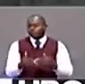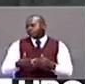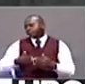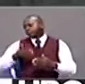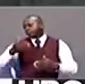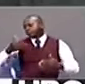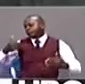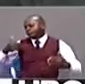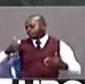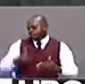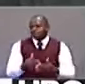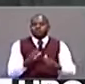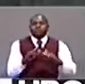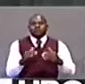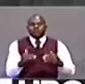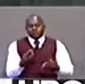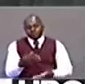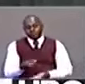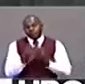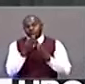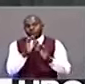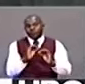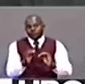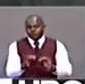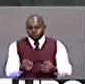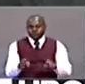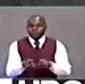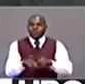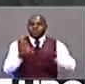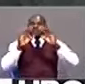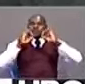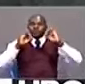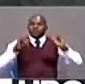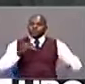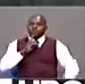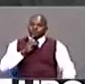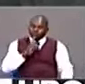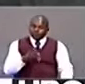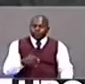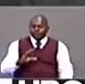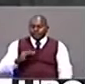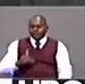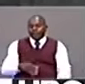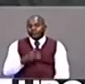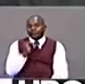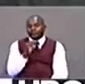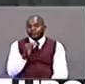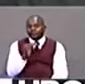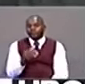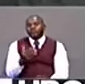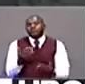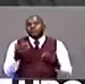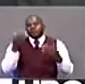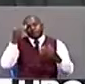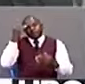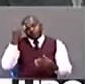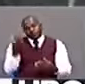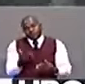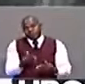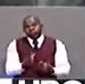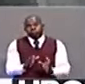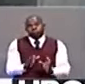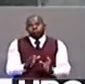then, these people have not been helped, even when the president has directed, Madam Speaker. I don't have a